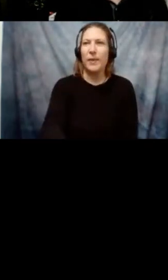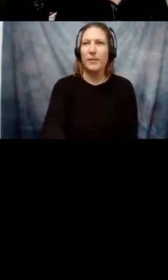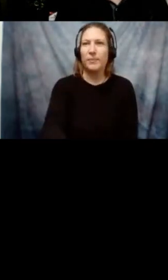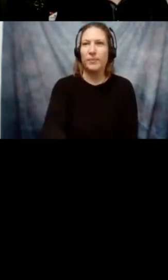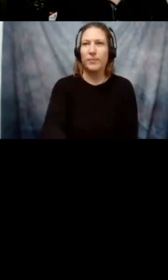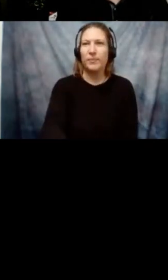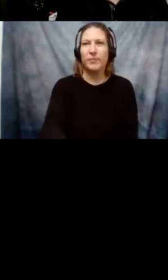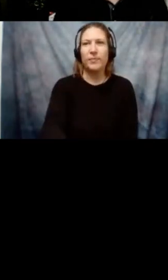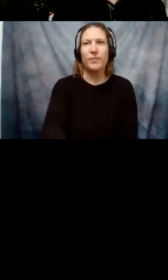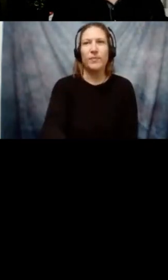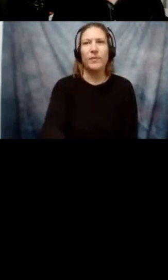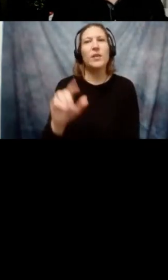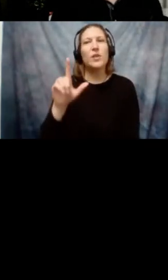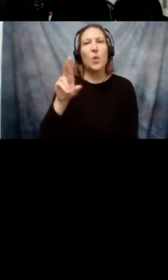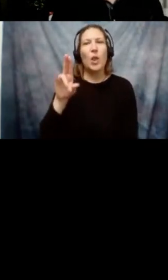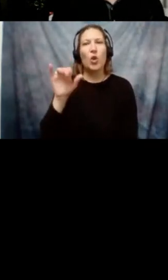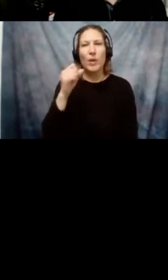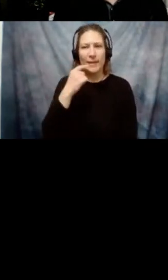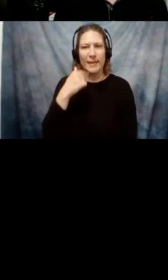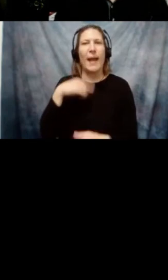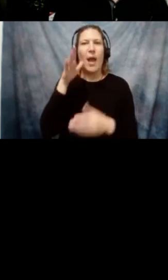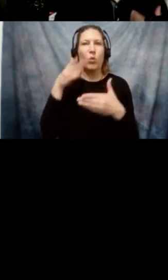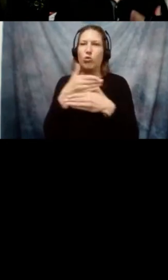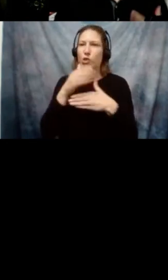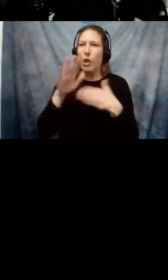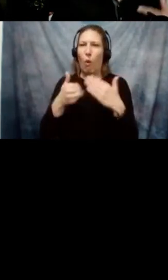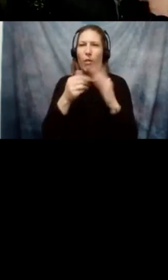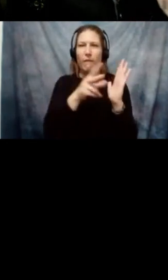address into the chat. So